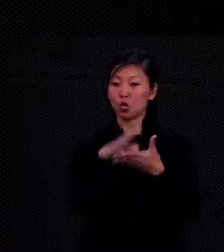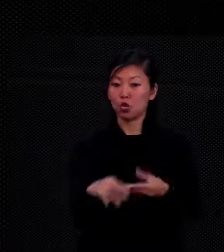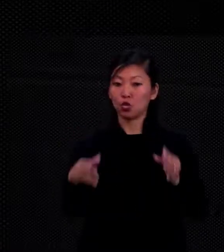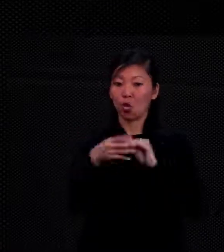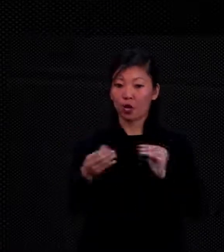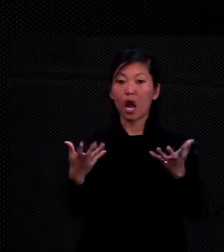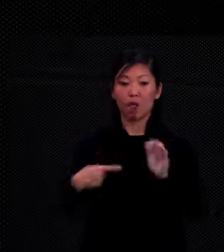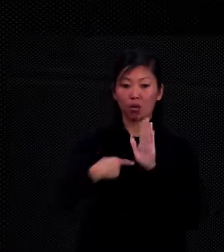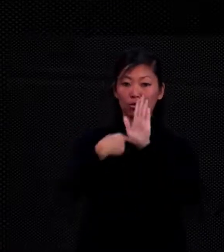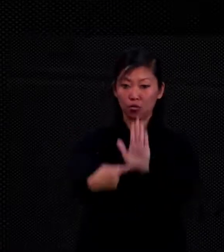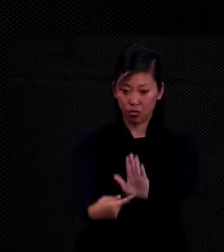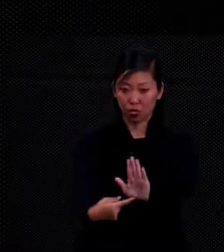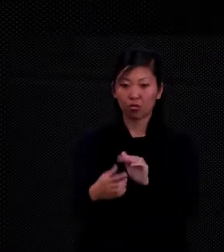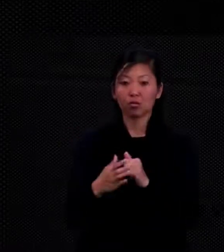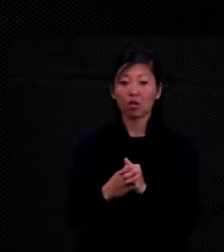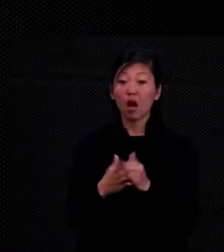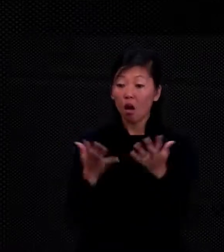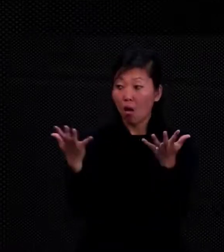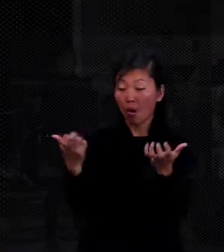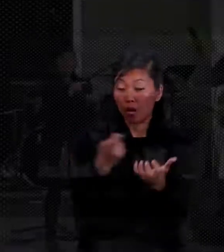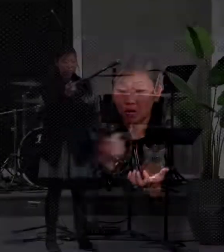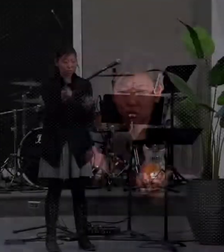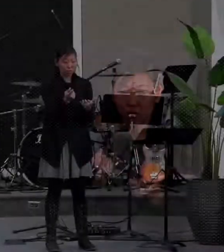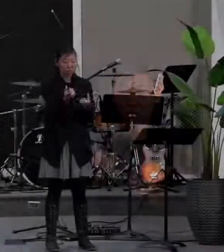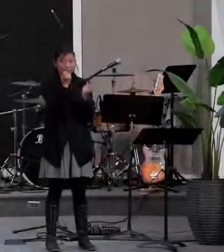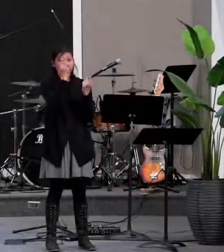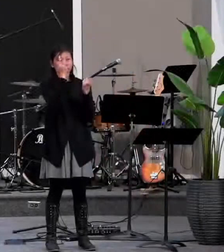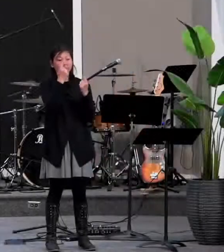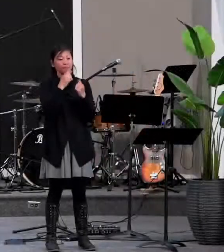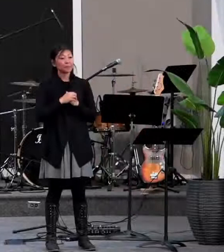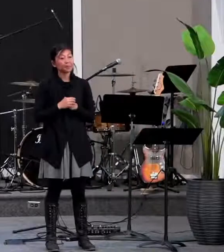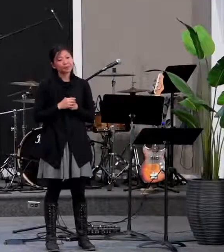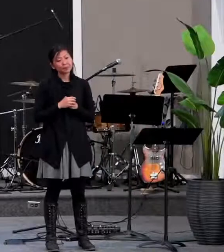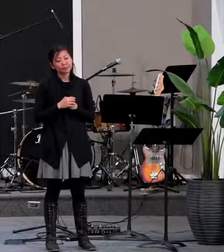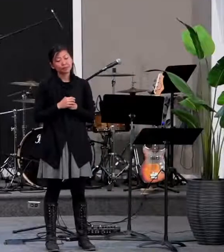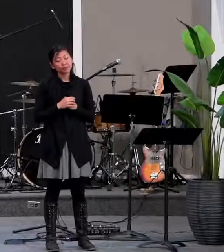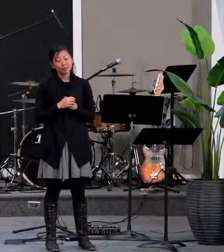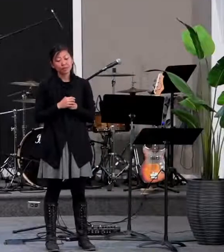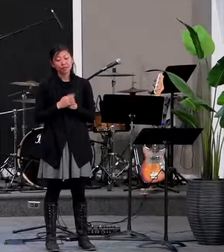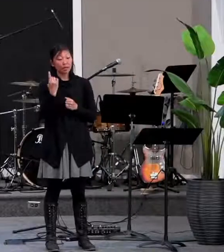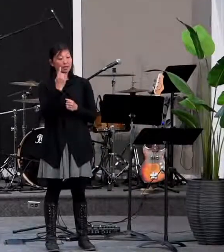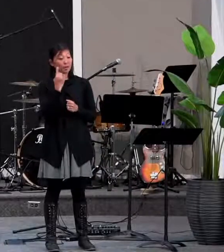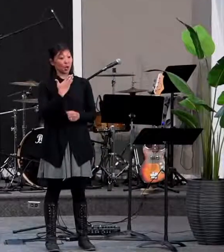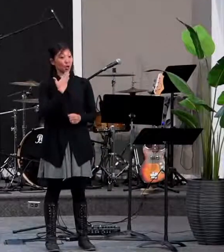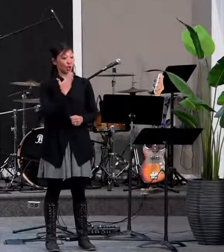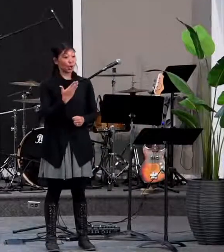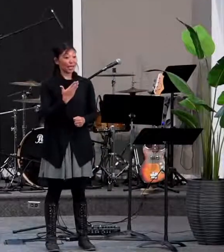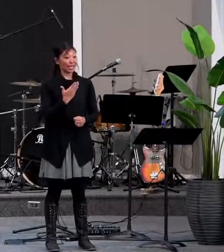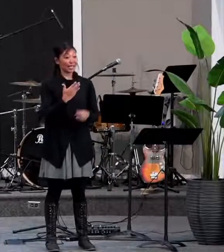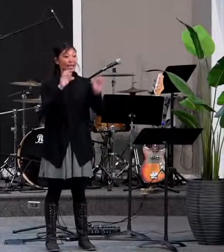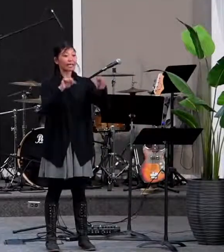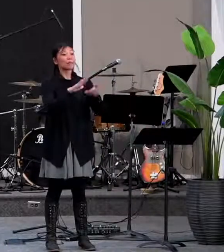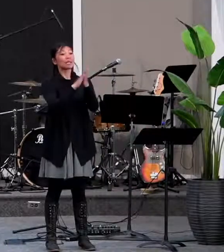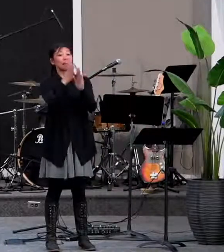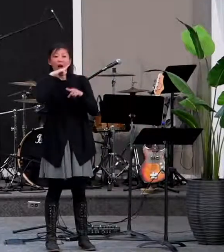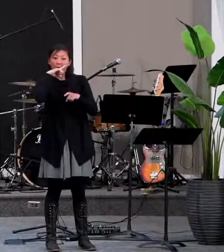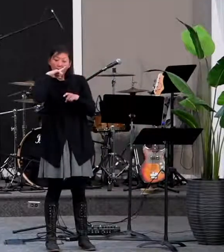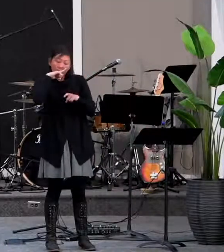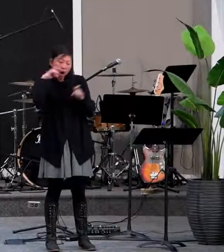bulbs to go off in all of our mind. To show you how something really good can get really ugly in a